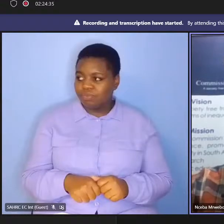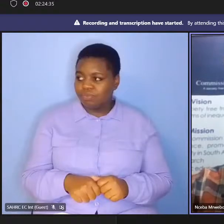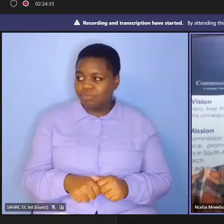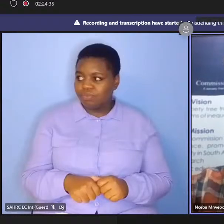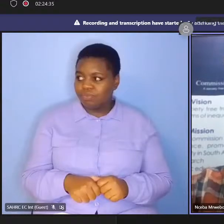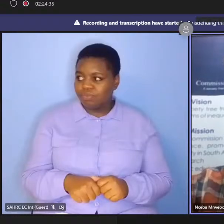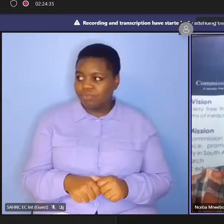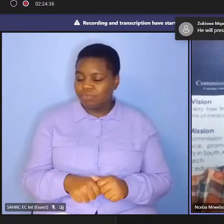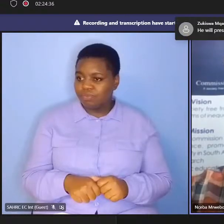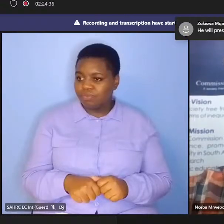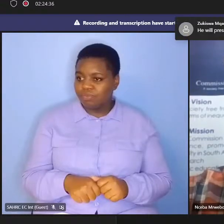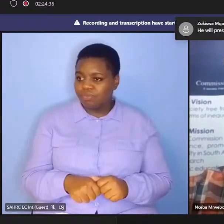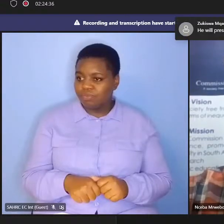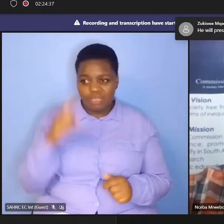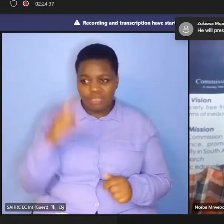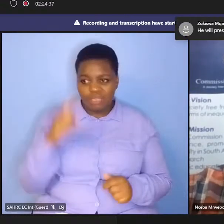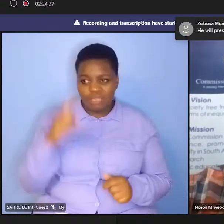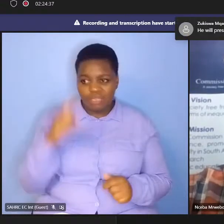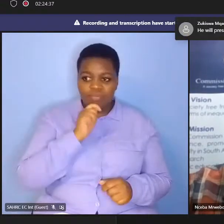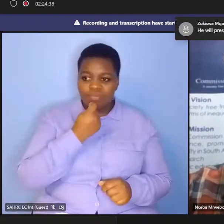I think you're muted.